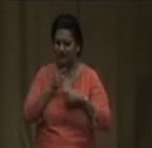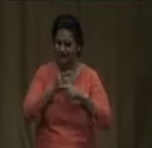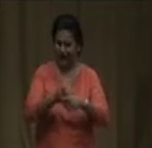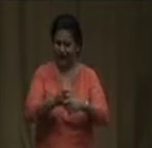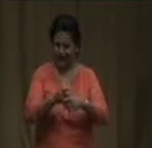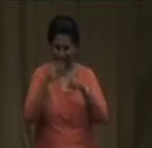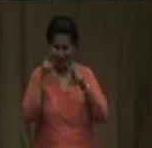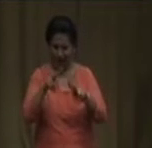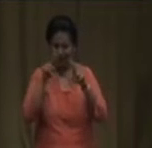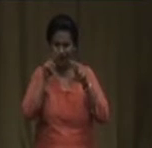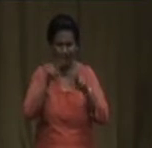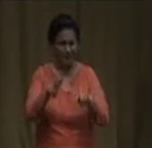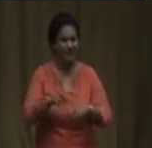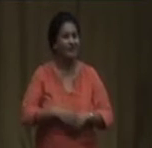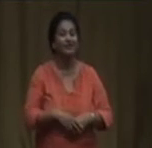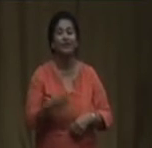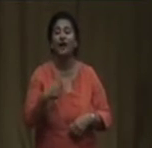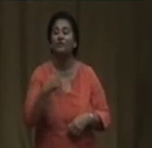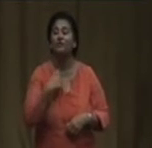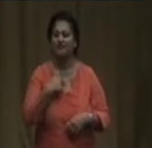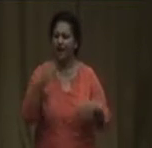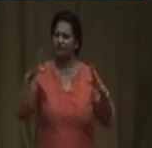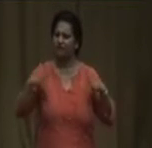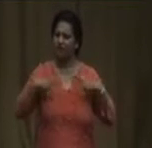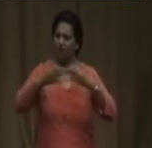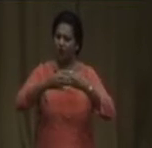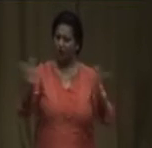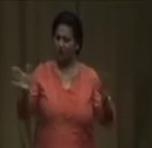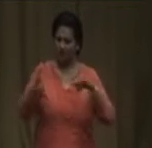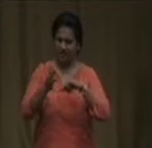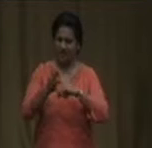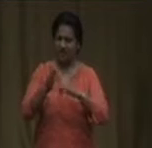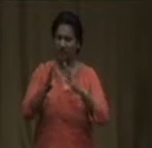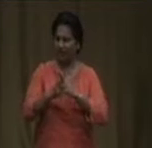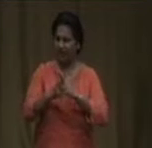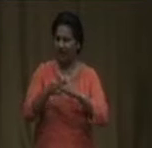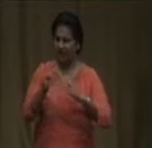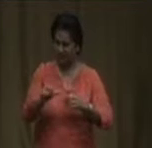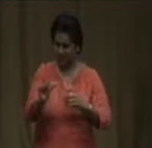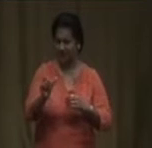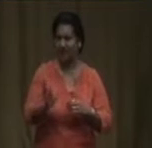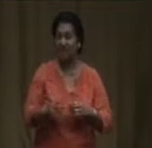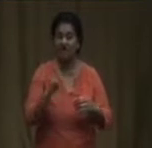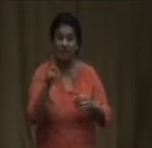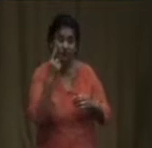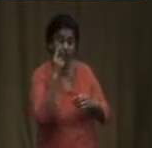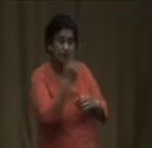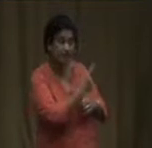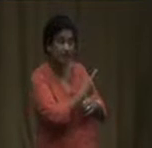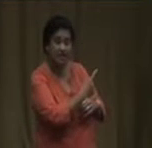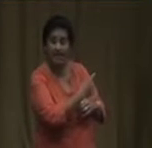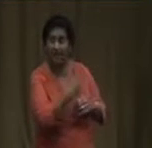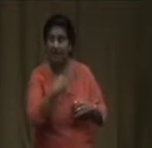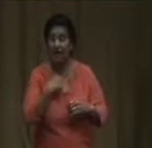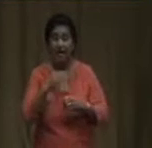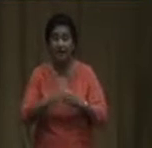The reason for this is I am a free and open source software user, and if during the course of this presentation you do not hear me mention